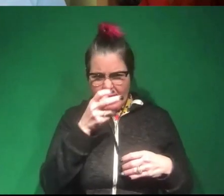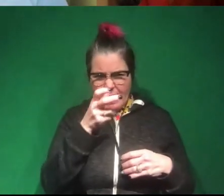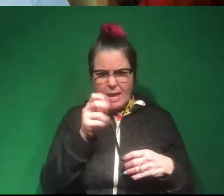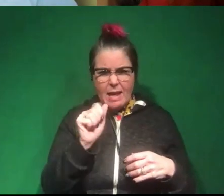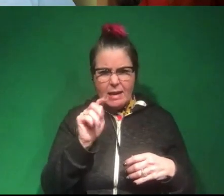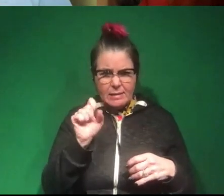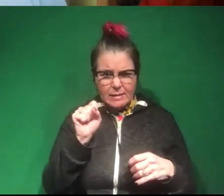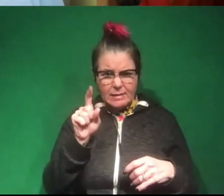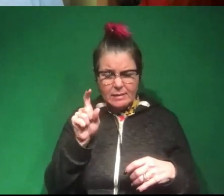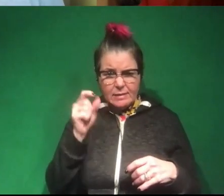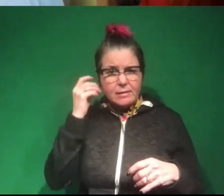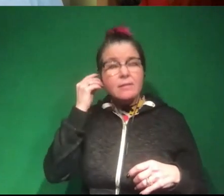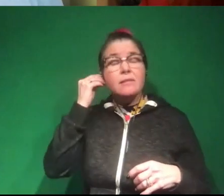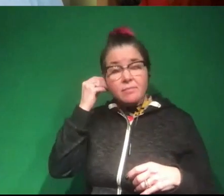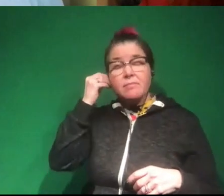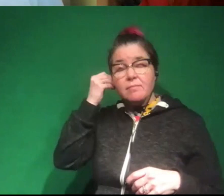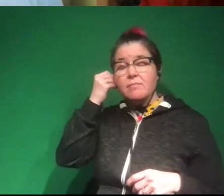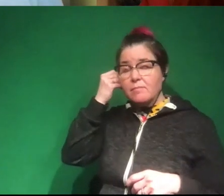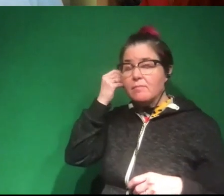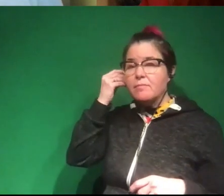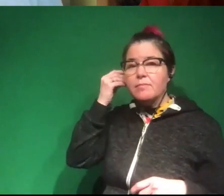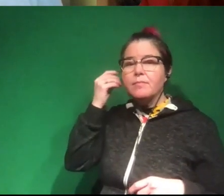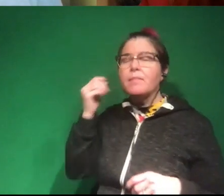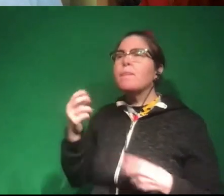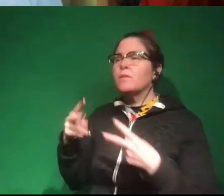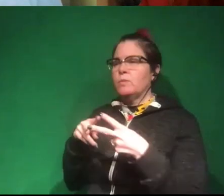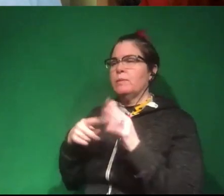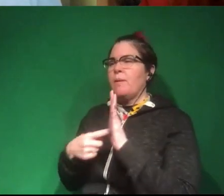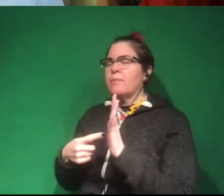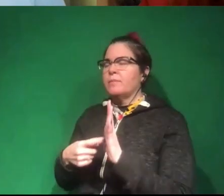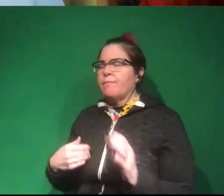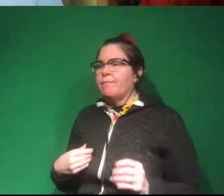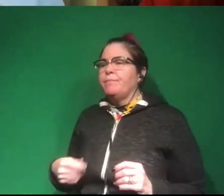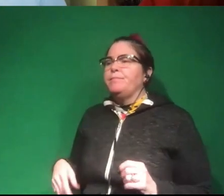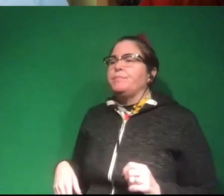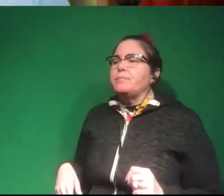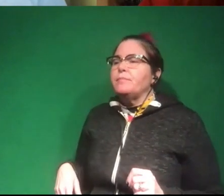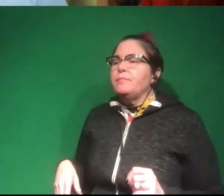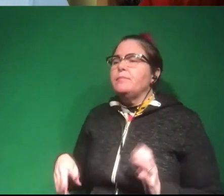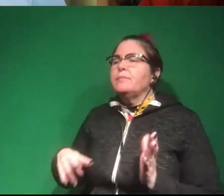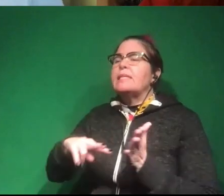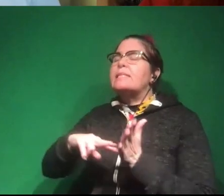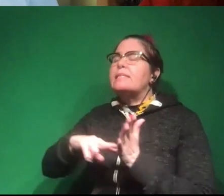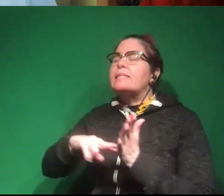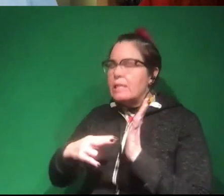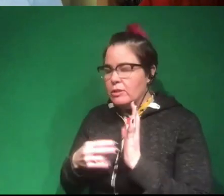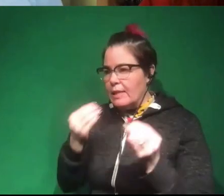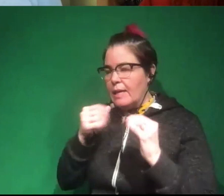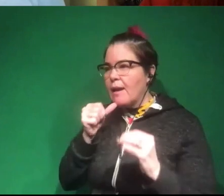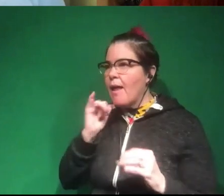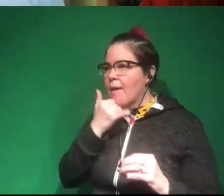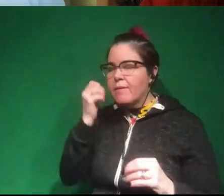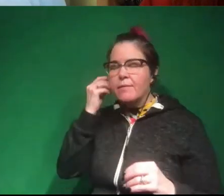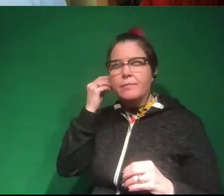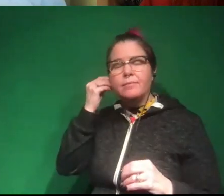We do. So there, I'll say two examples, and that this is intentional eating of ants.